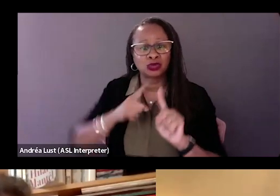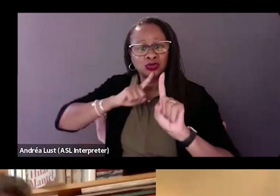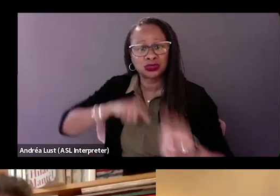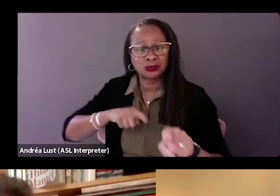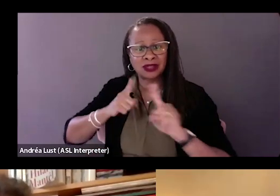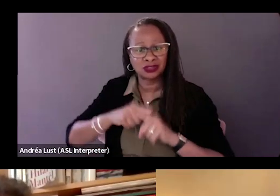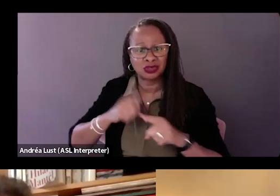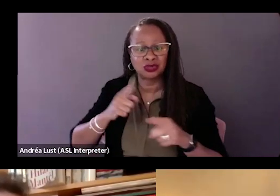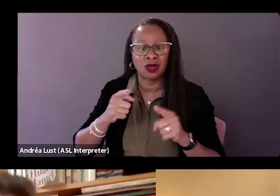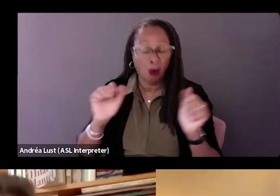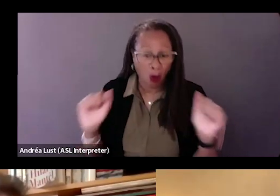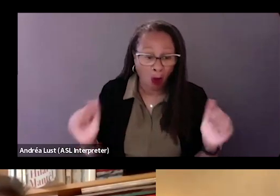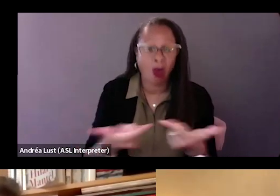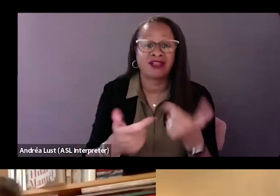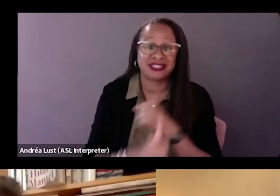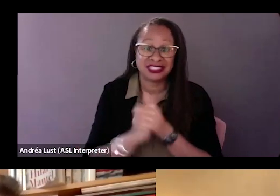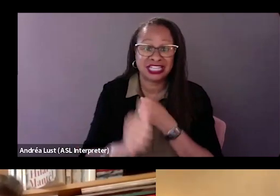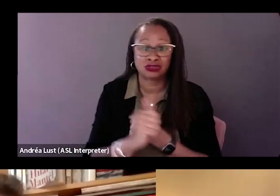this onslaught.